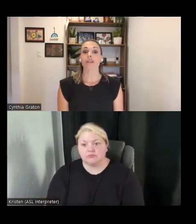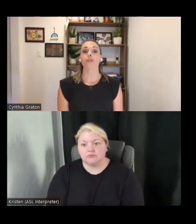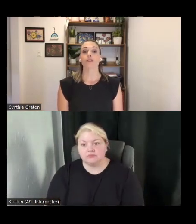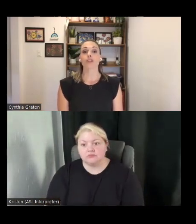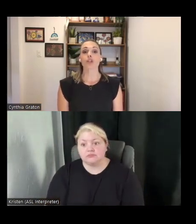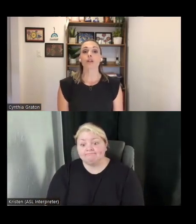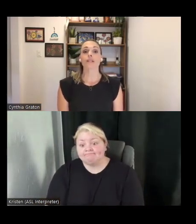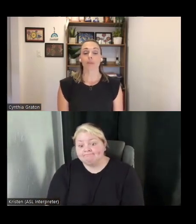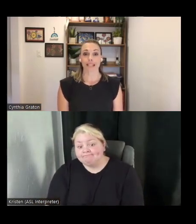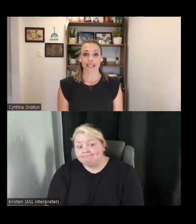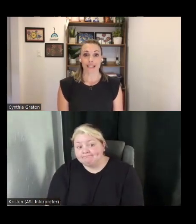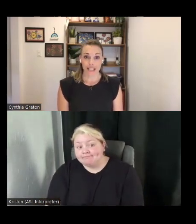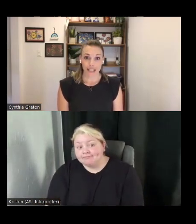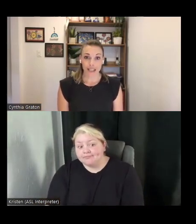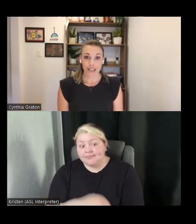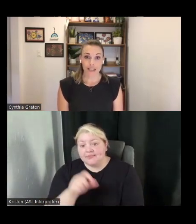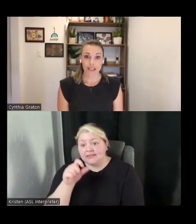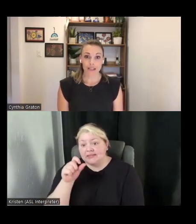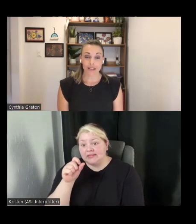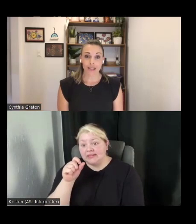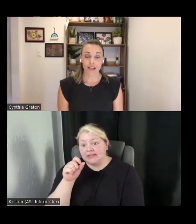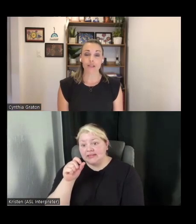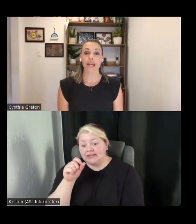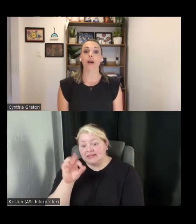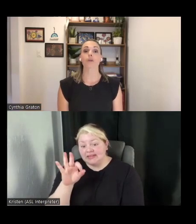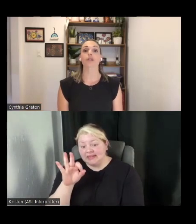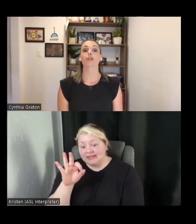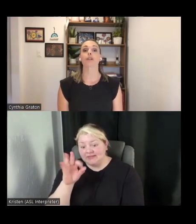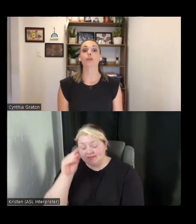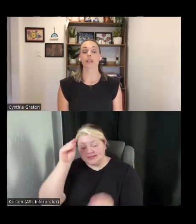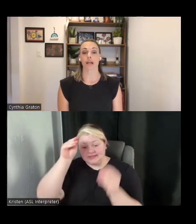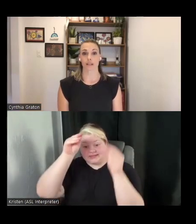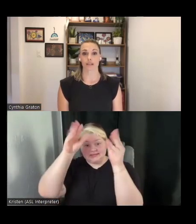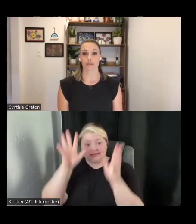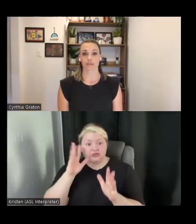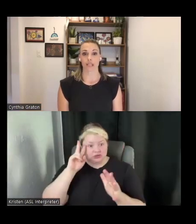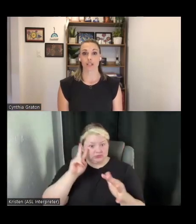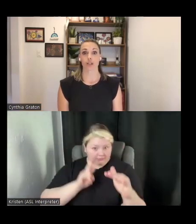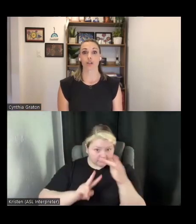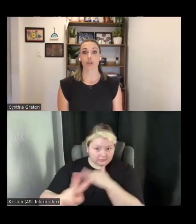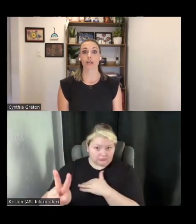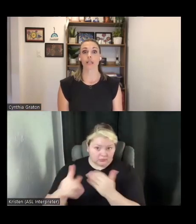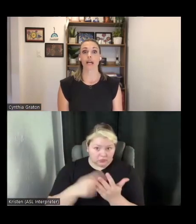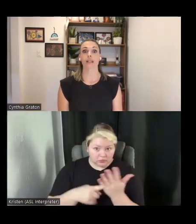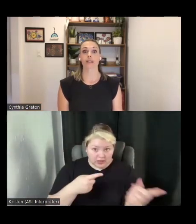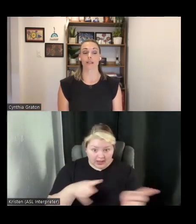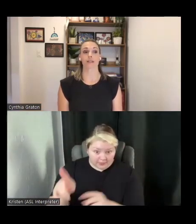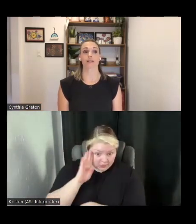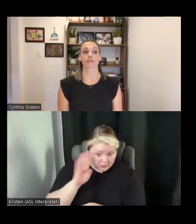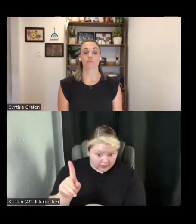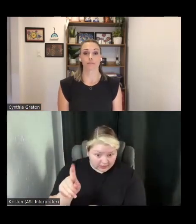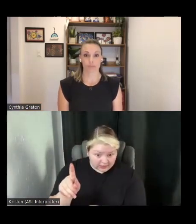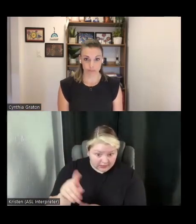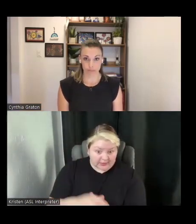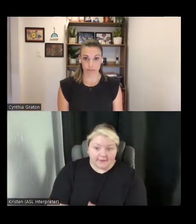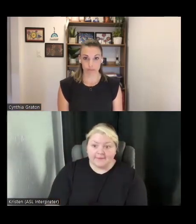Well, if the teacher is plan C'ing this, here's how it's going to look like. It's going to look like